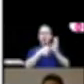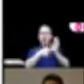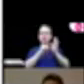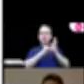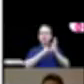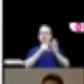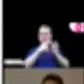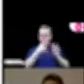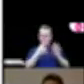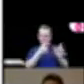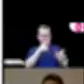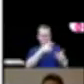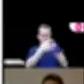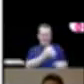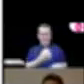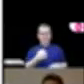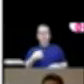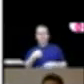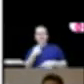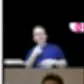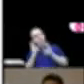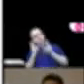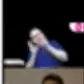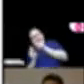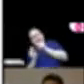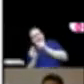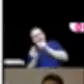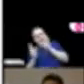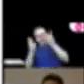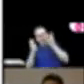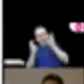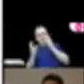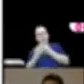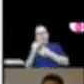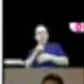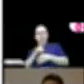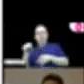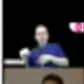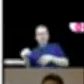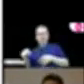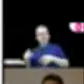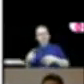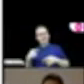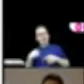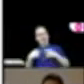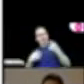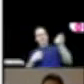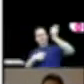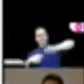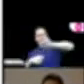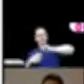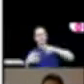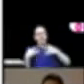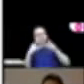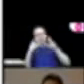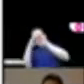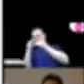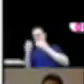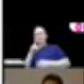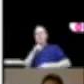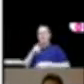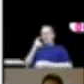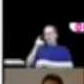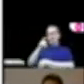and then they started to beat me, or I was afraid for my life because I was sleeping with a woman. And the judge will simply